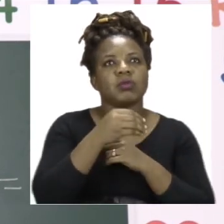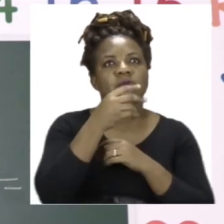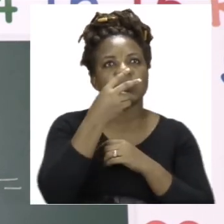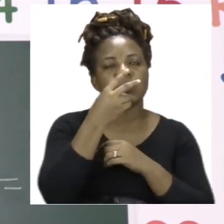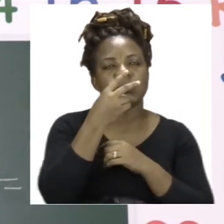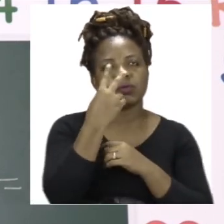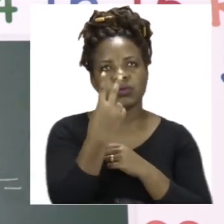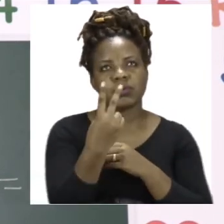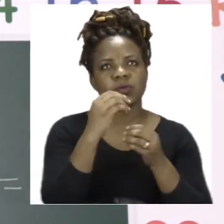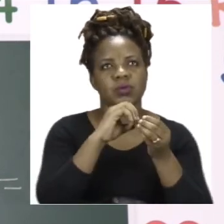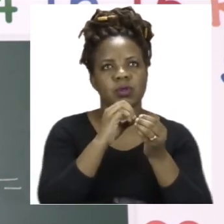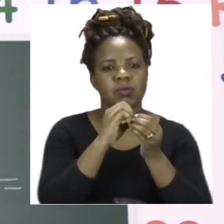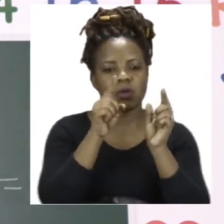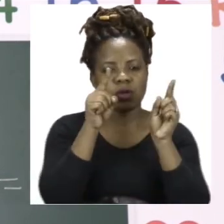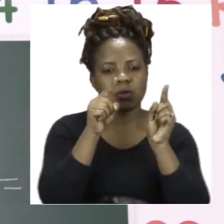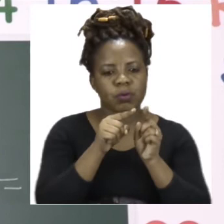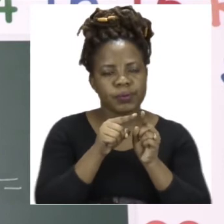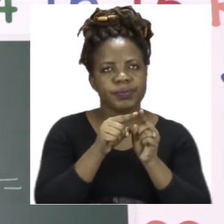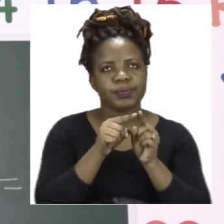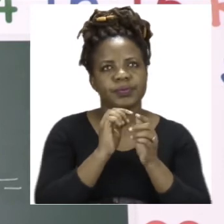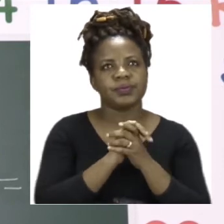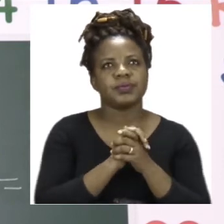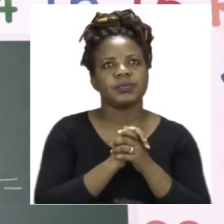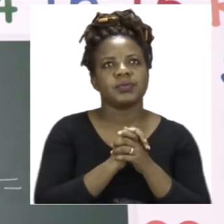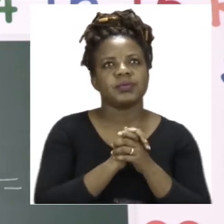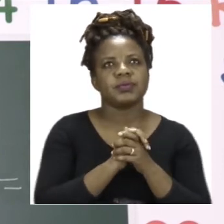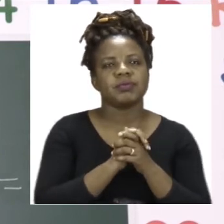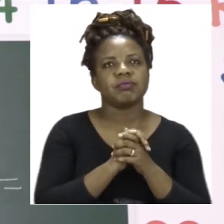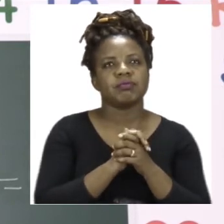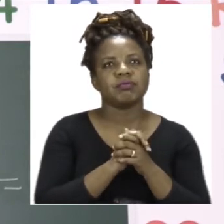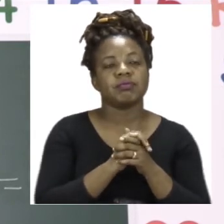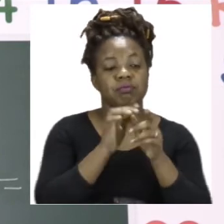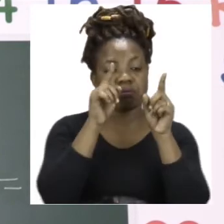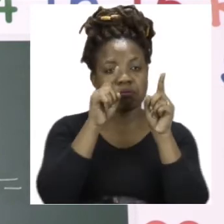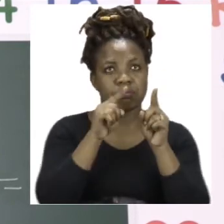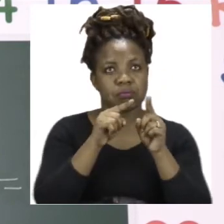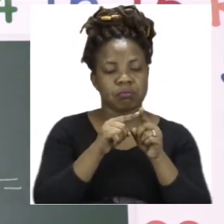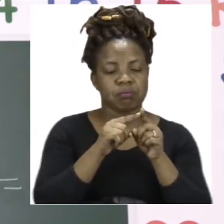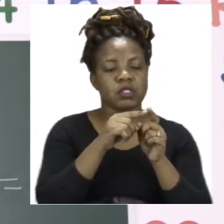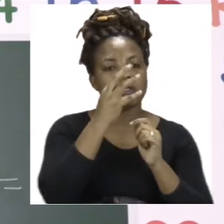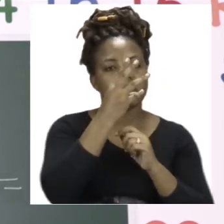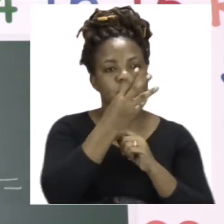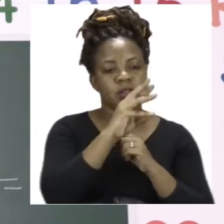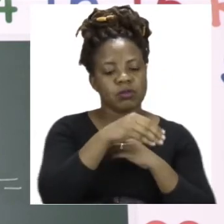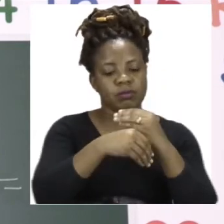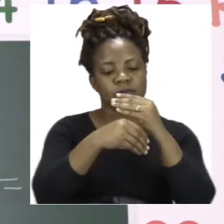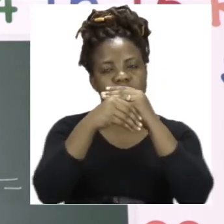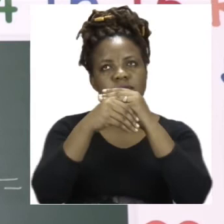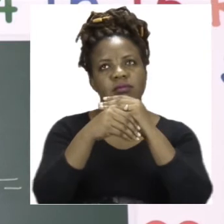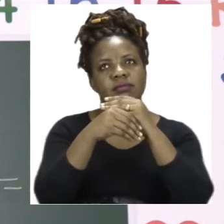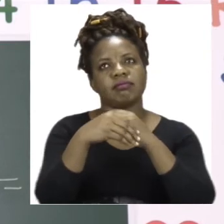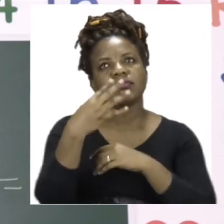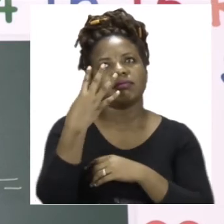that we can continue adding. Now, they have already put the answer of 6 + 4. Now, if you